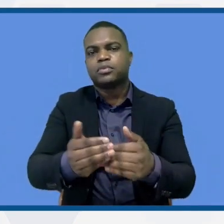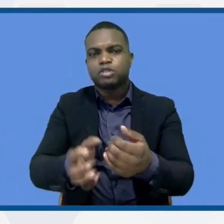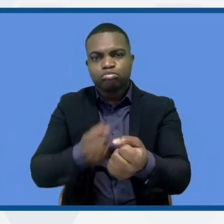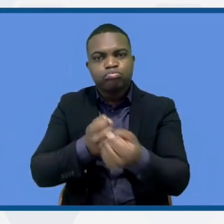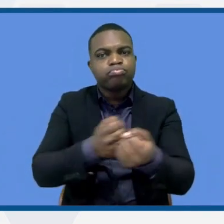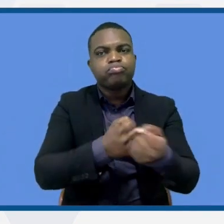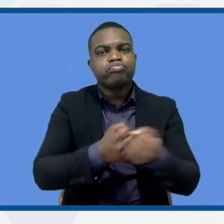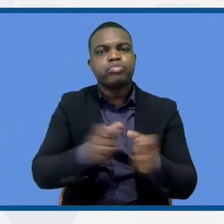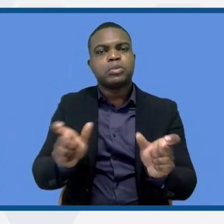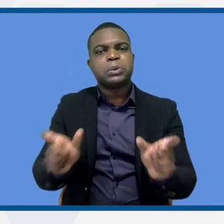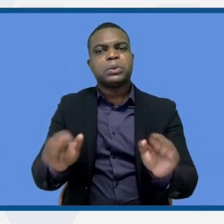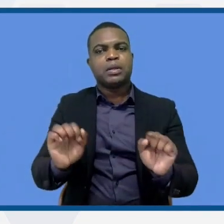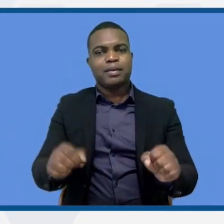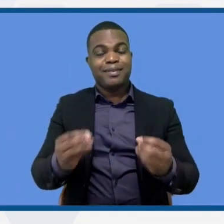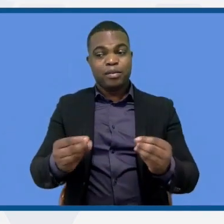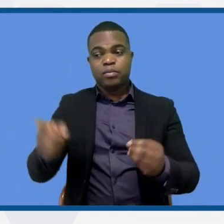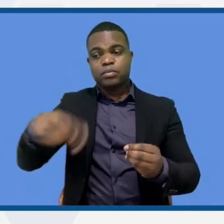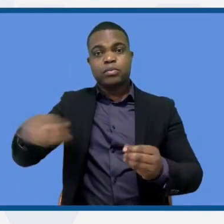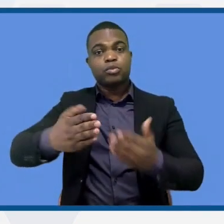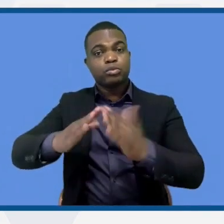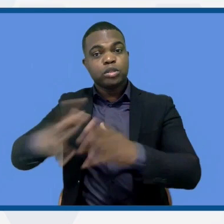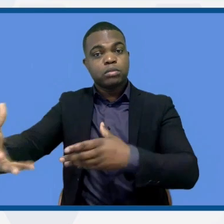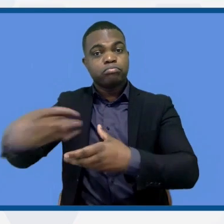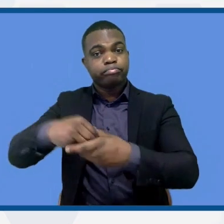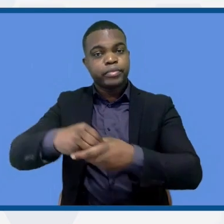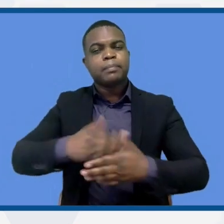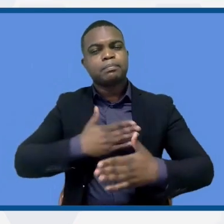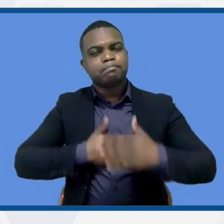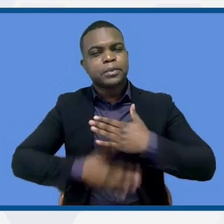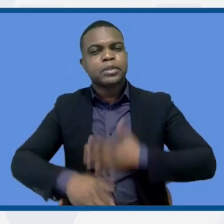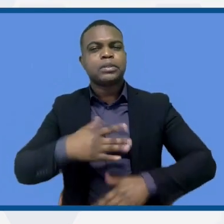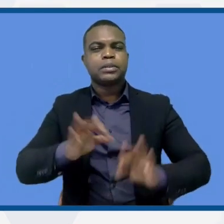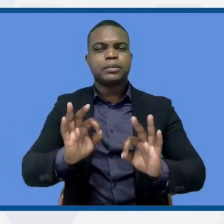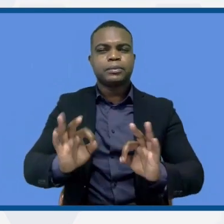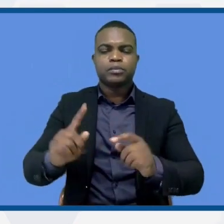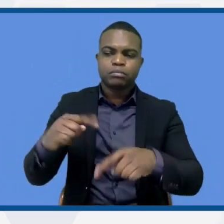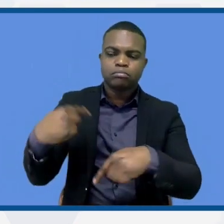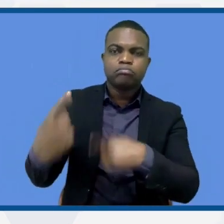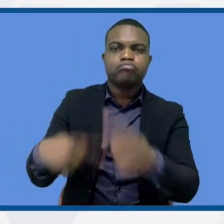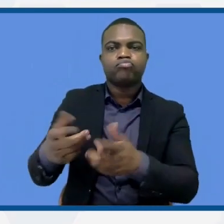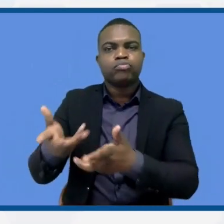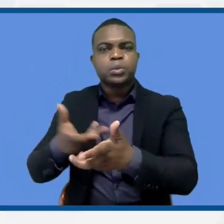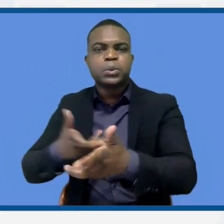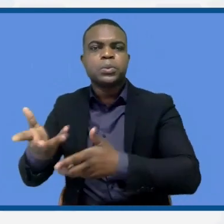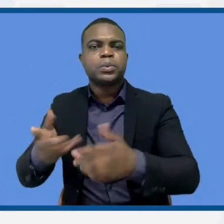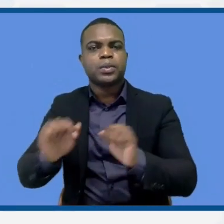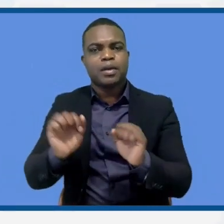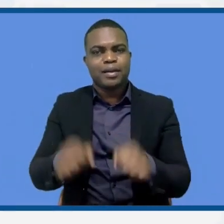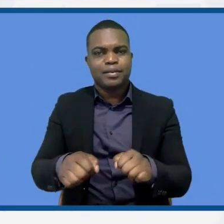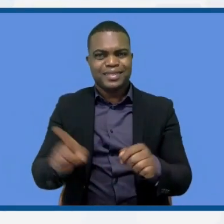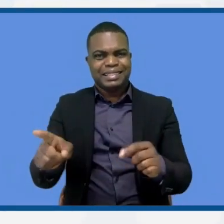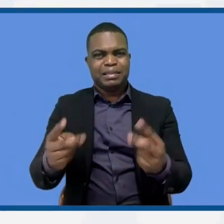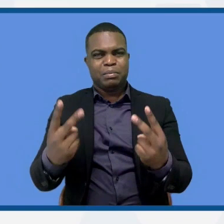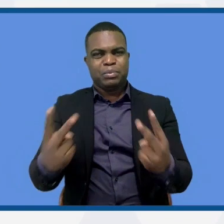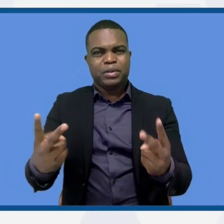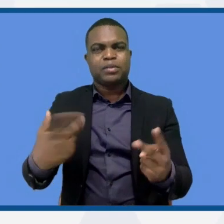local communities. These were the persons who are being most impacted or being most affected who are facing the brunt of the storms and